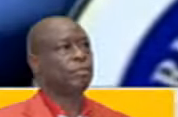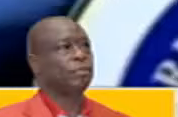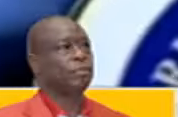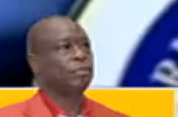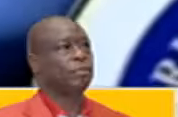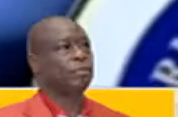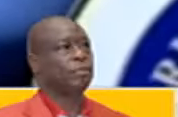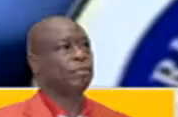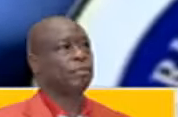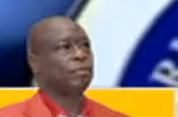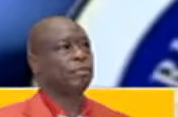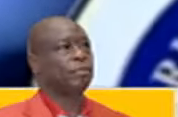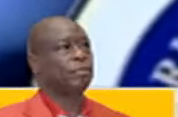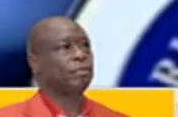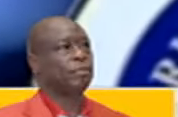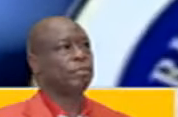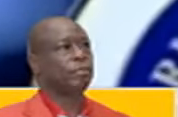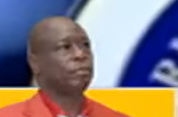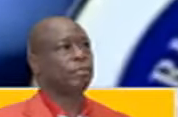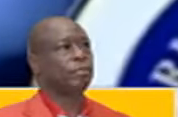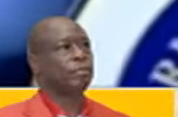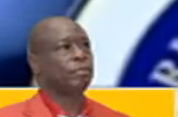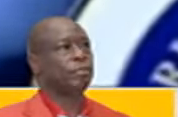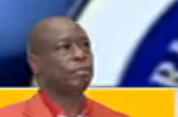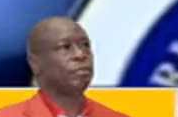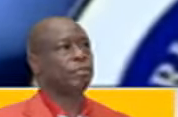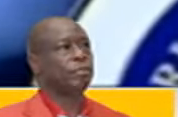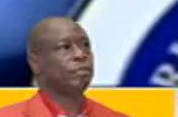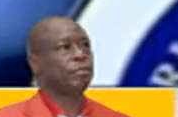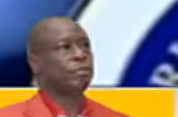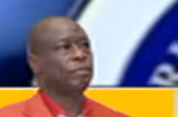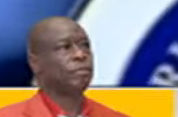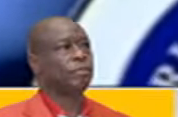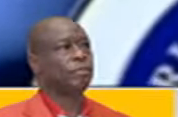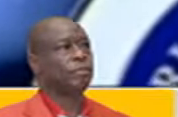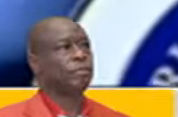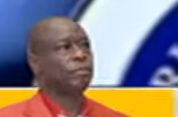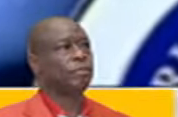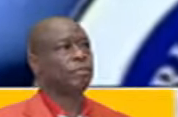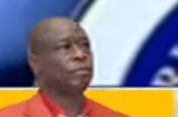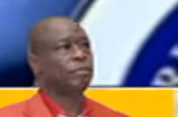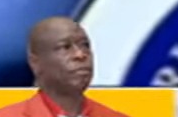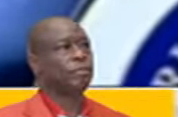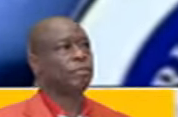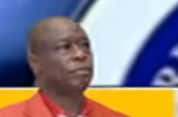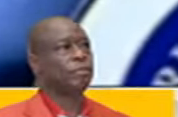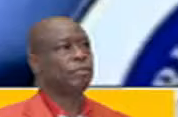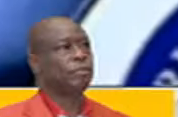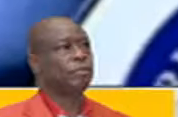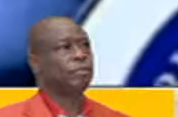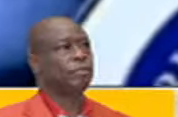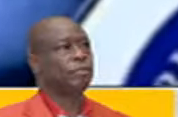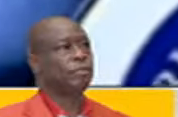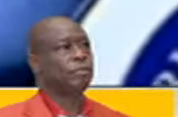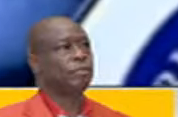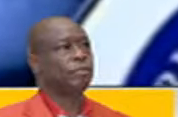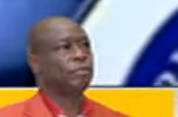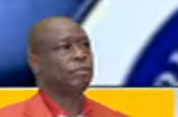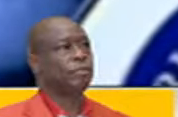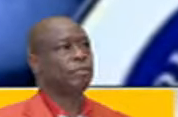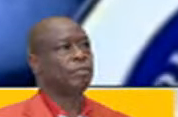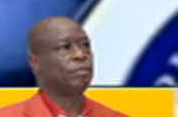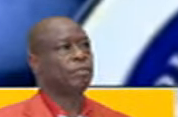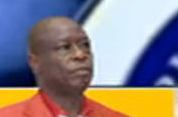the response that His Excellency Rigathi Gachagua filed at the National Assembly on 8th October in opposition to the special motion for his removal.